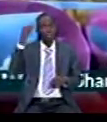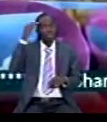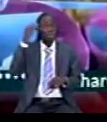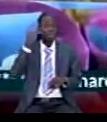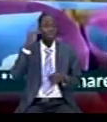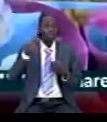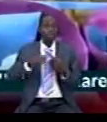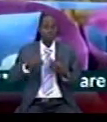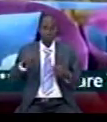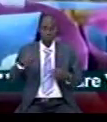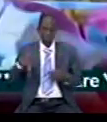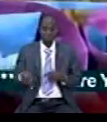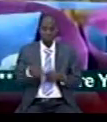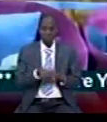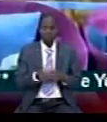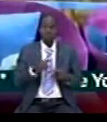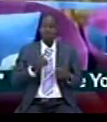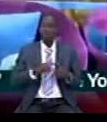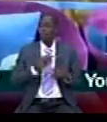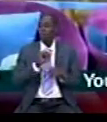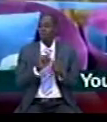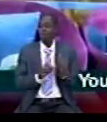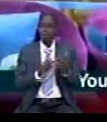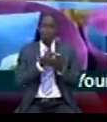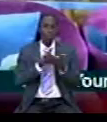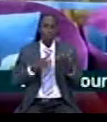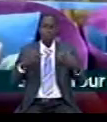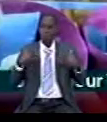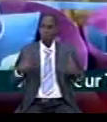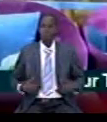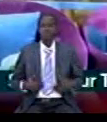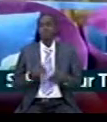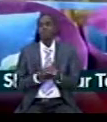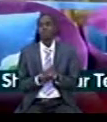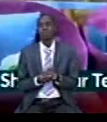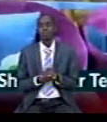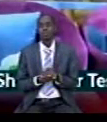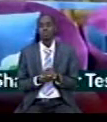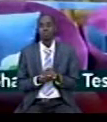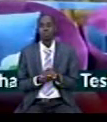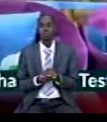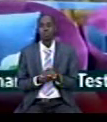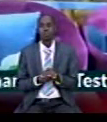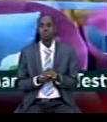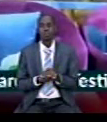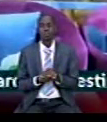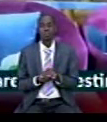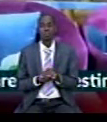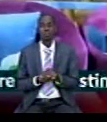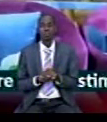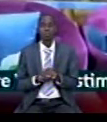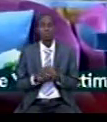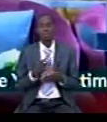to my right hand, to my left hand. There was no life in me. I tell you,